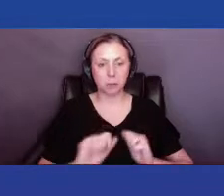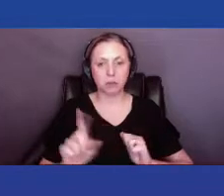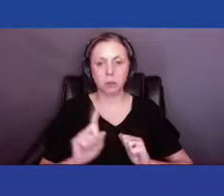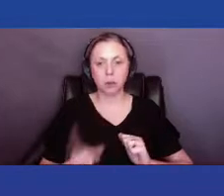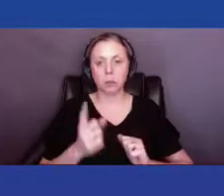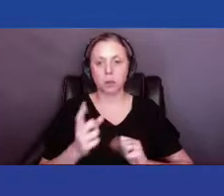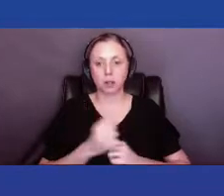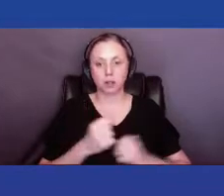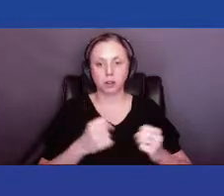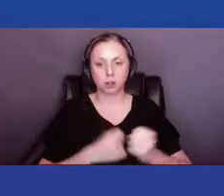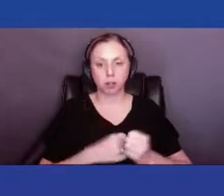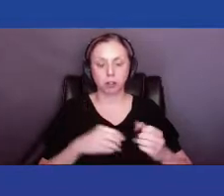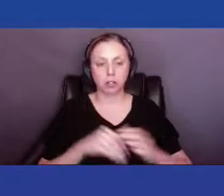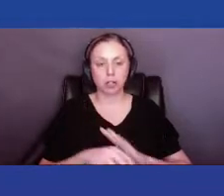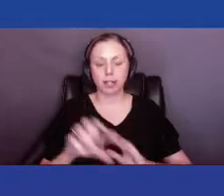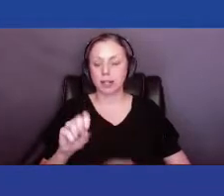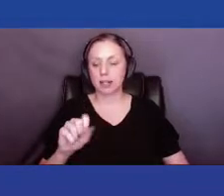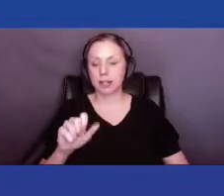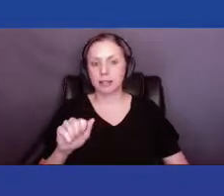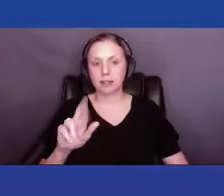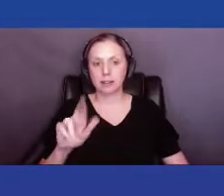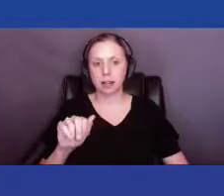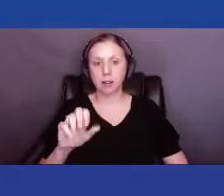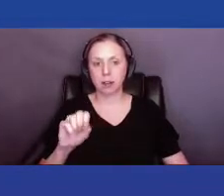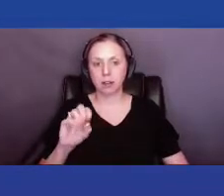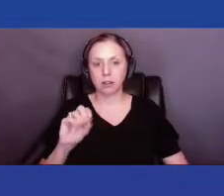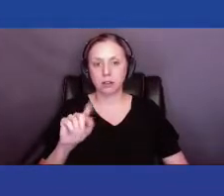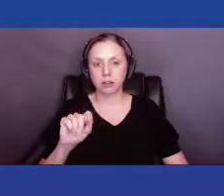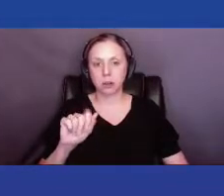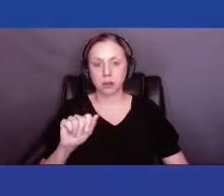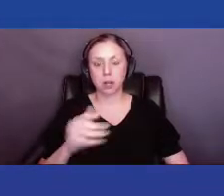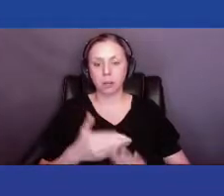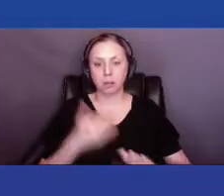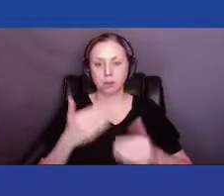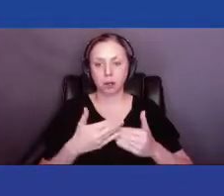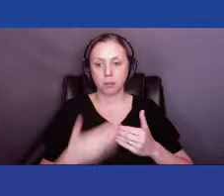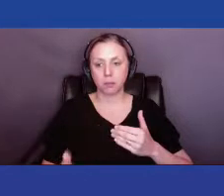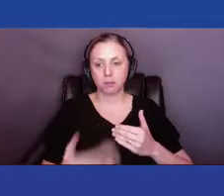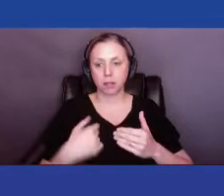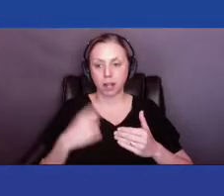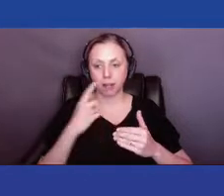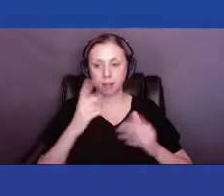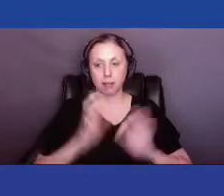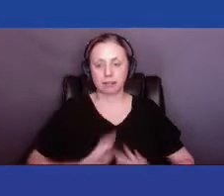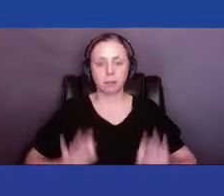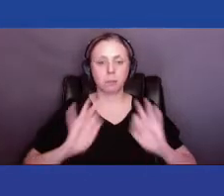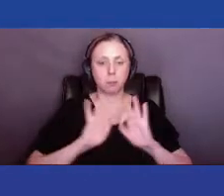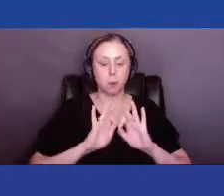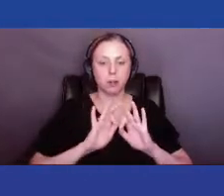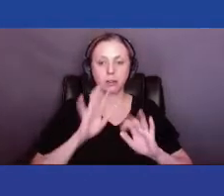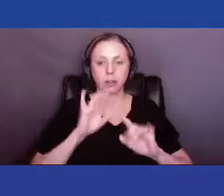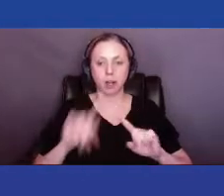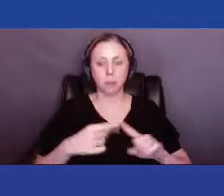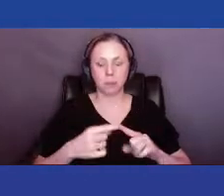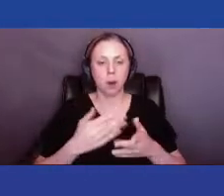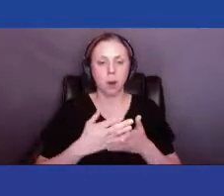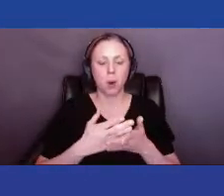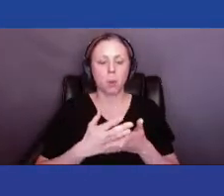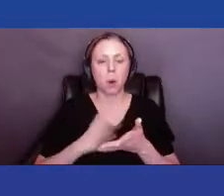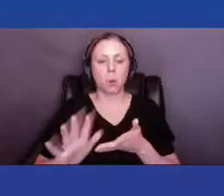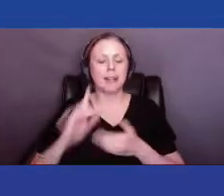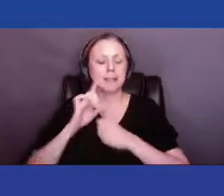structures in Sarasota. So before I move on, I think it's really important to talk about what waste has to do with